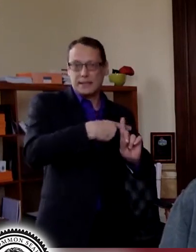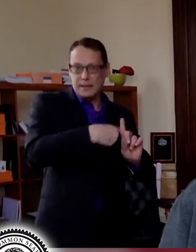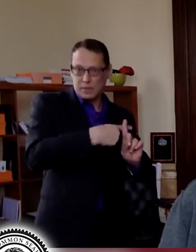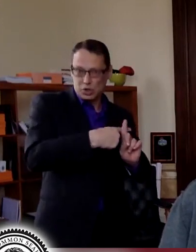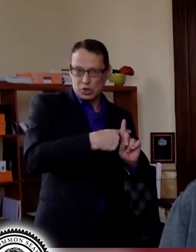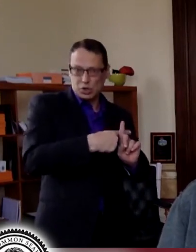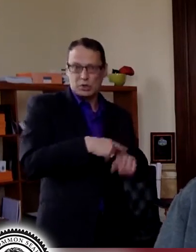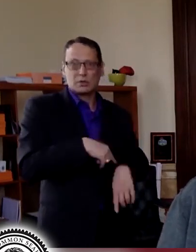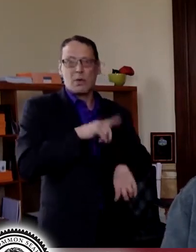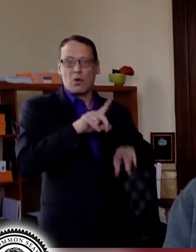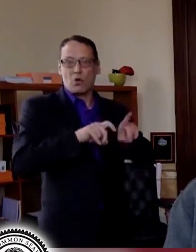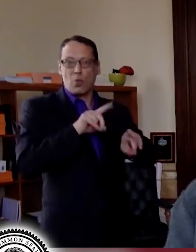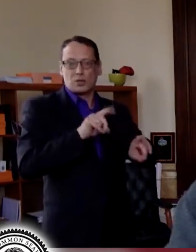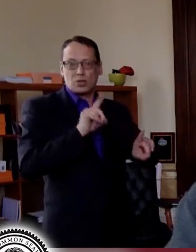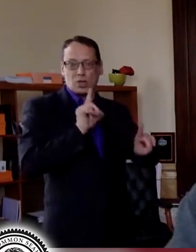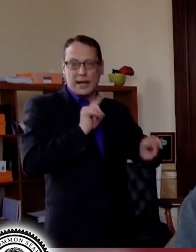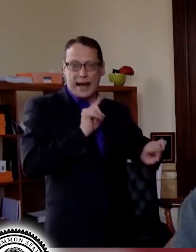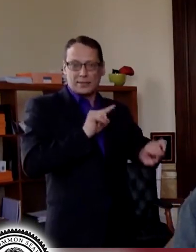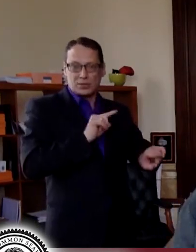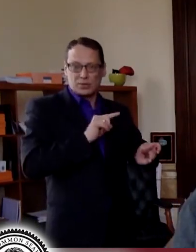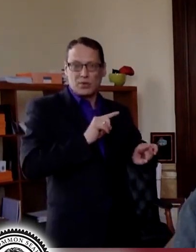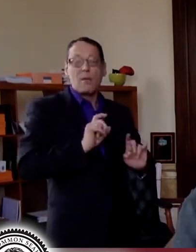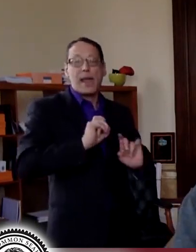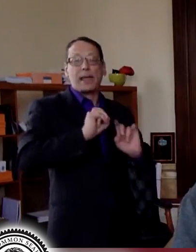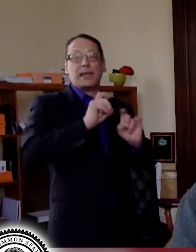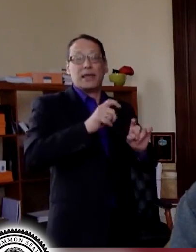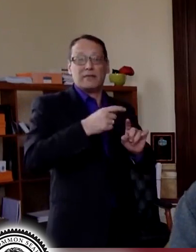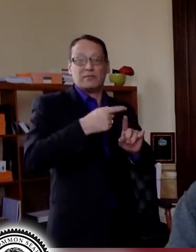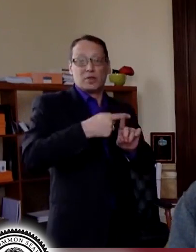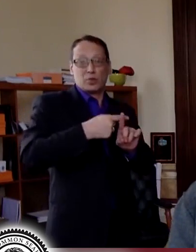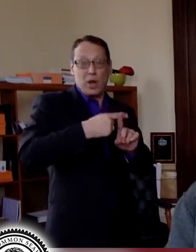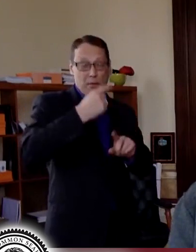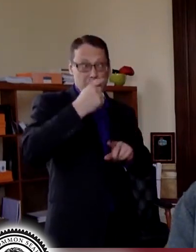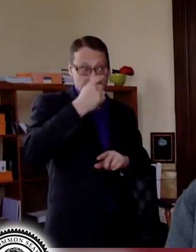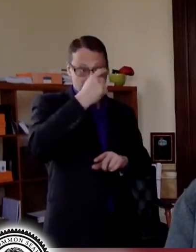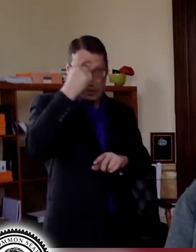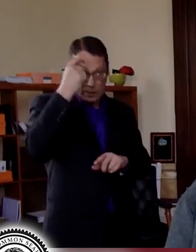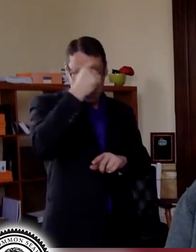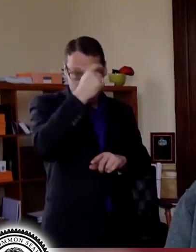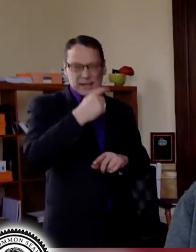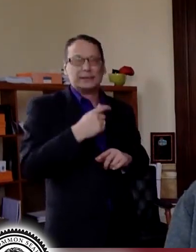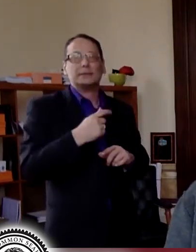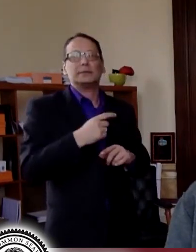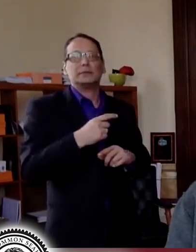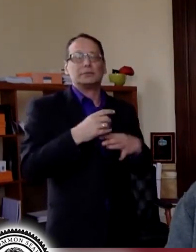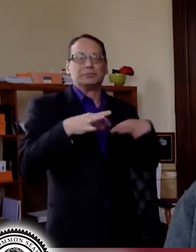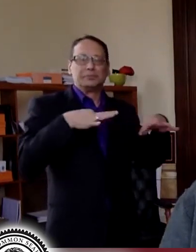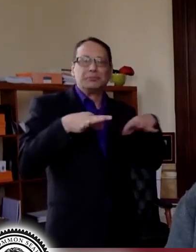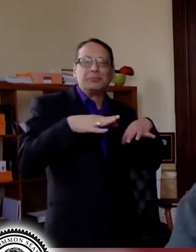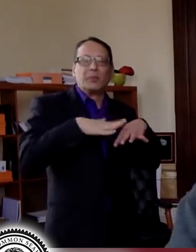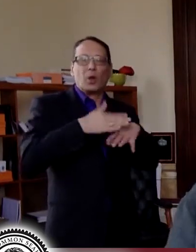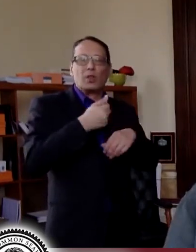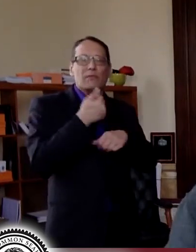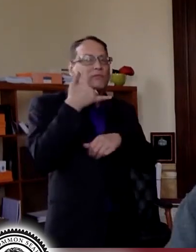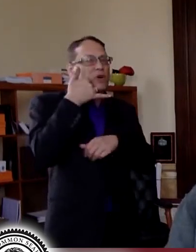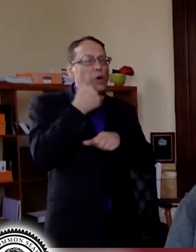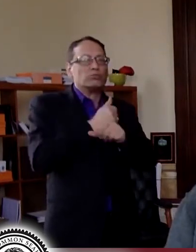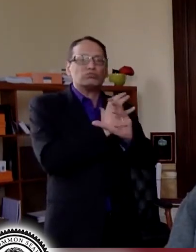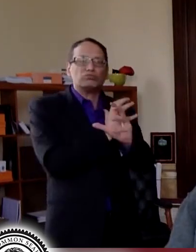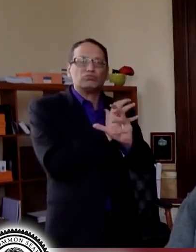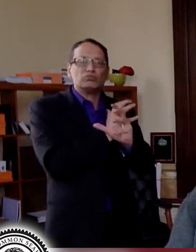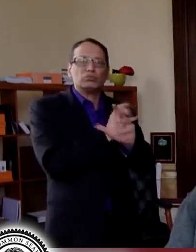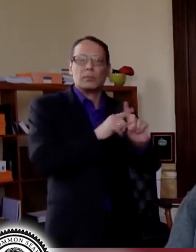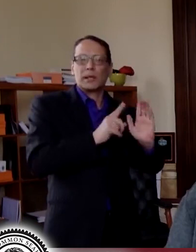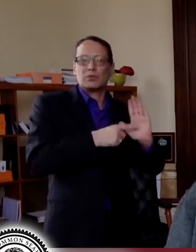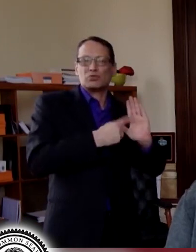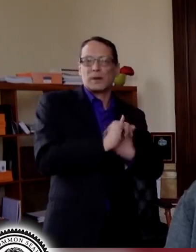to answer questions. They'd give you the thermometer. They'd give you a lot of information. They'd talk with you on the phone. But then the check-ins twice